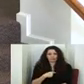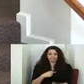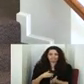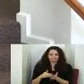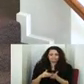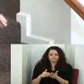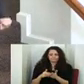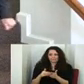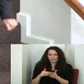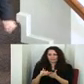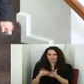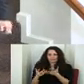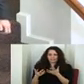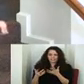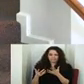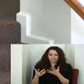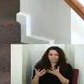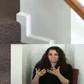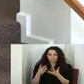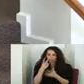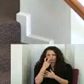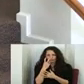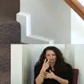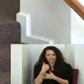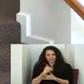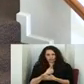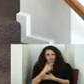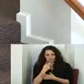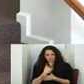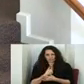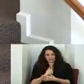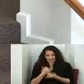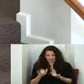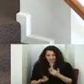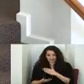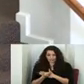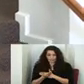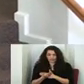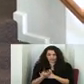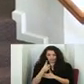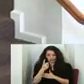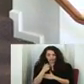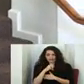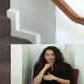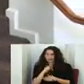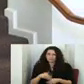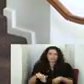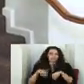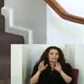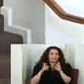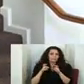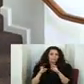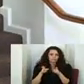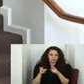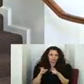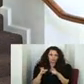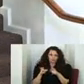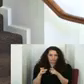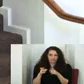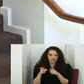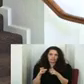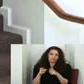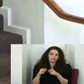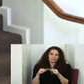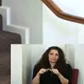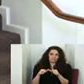ourselves, and yet we are being asked this morning not to give up control in the sense of abdicating our responsibilities for